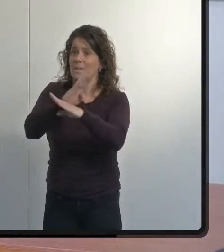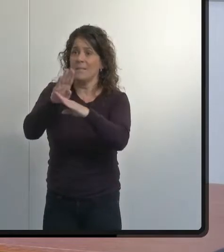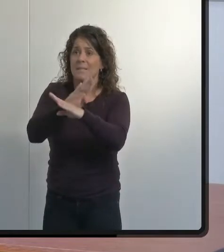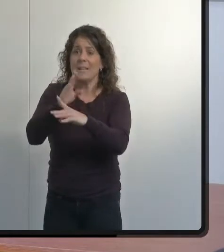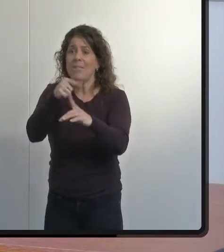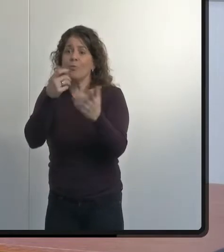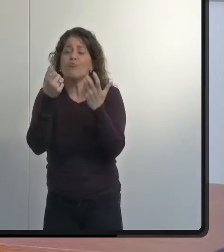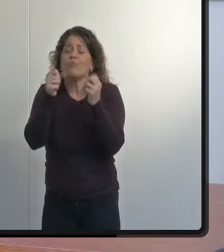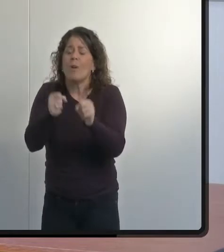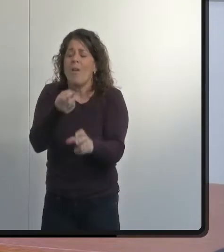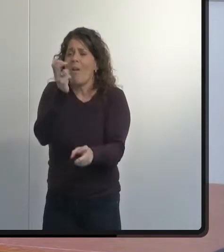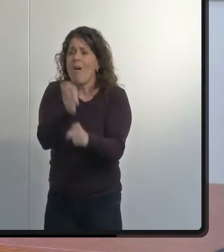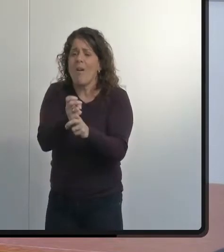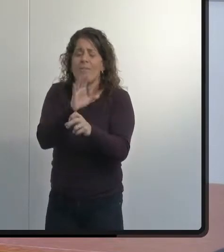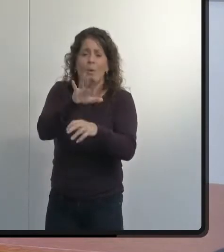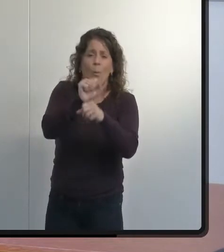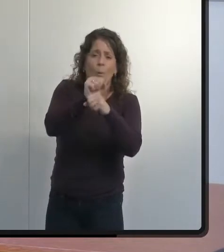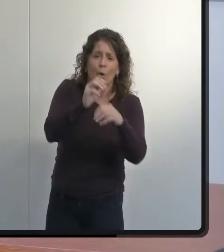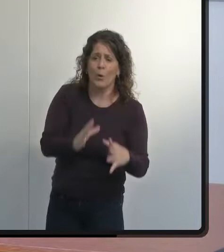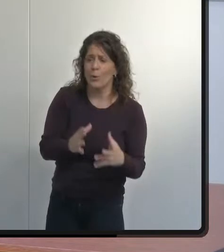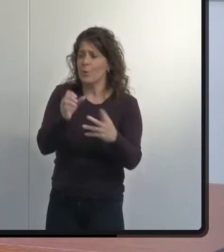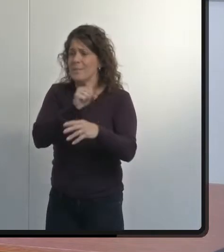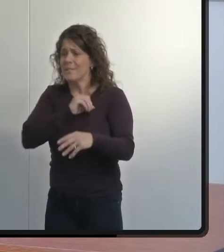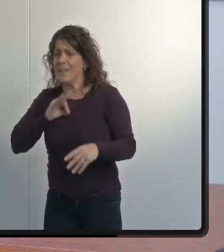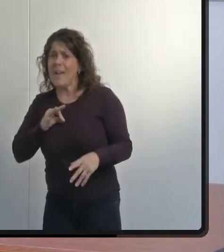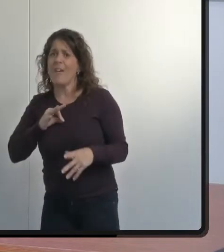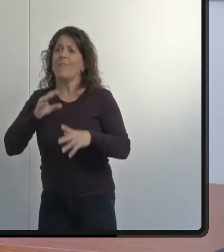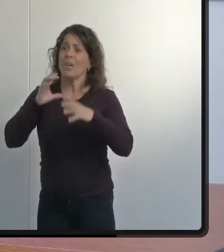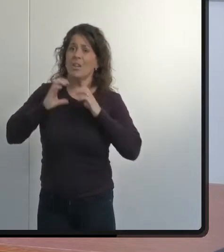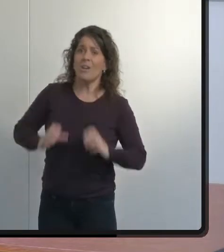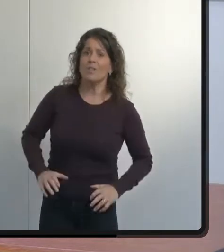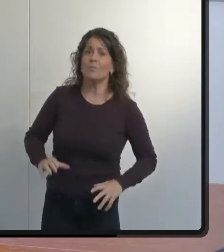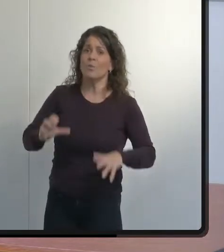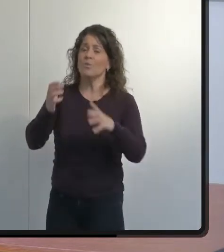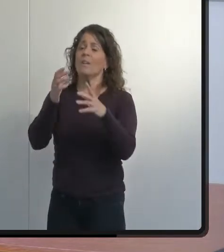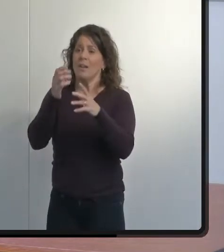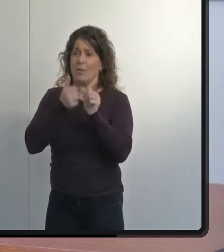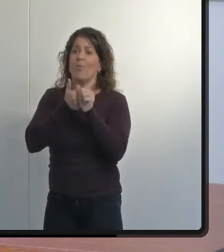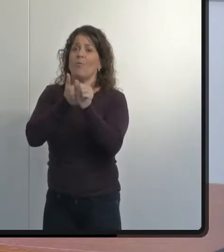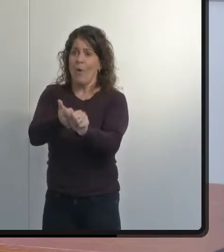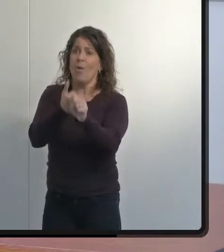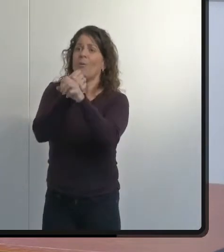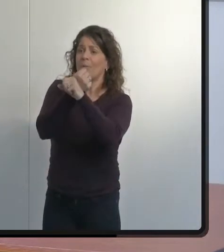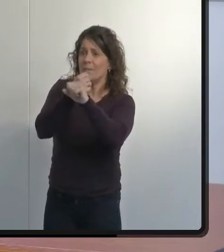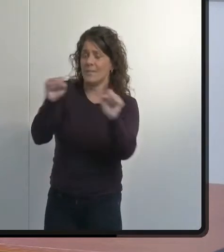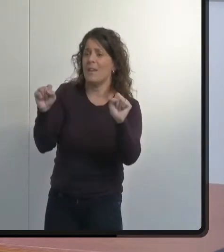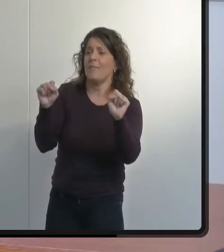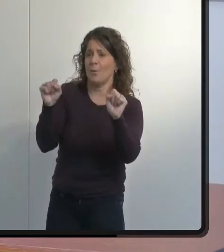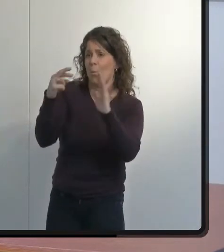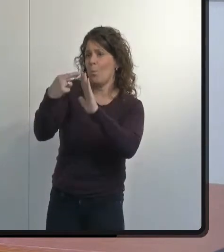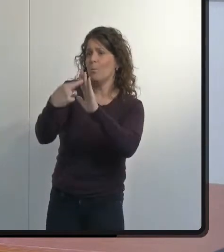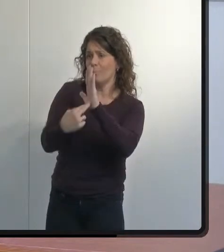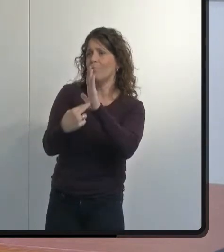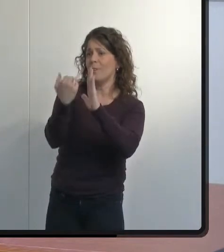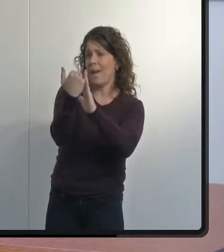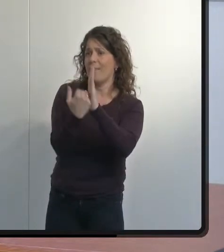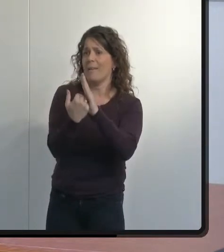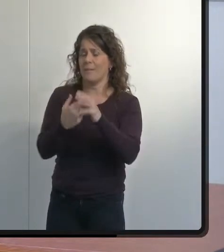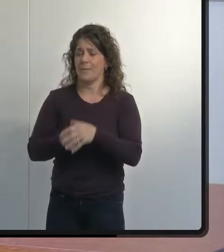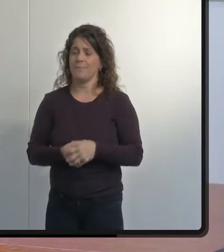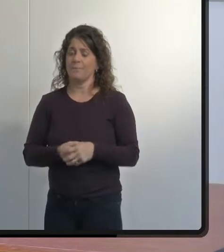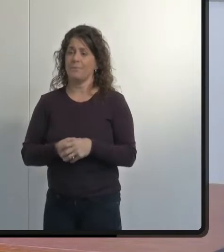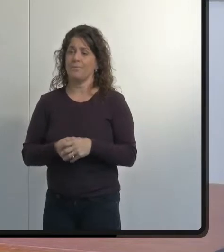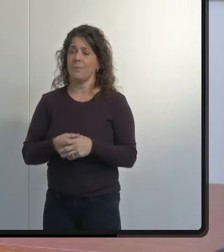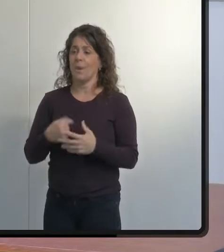their staff and customers are safe while staying open for the community. We might pause